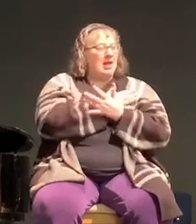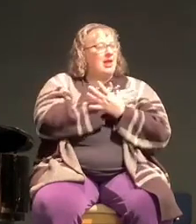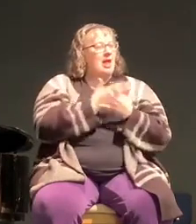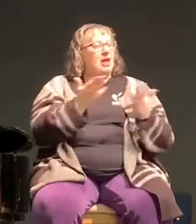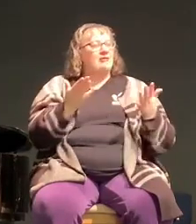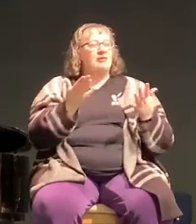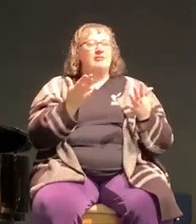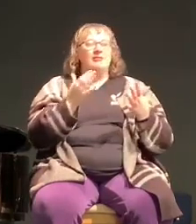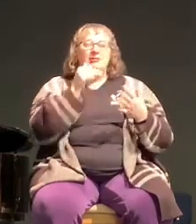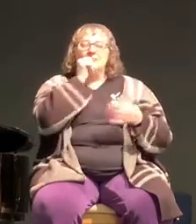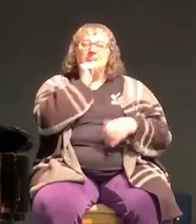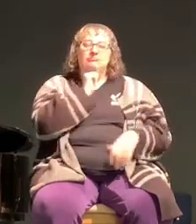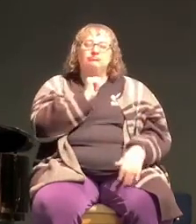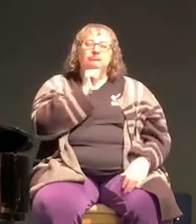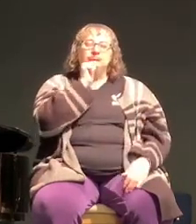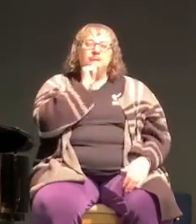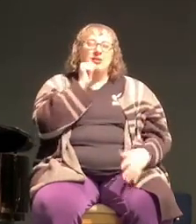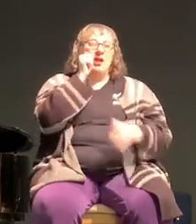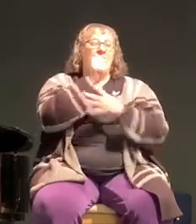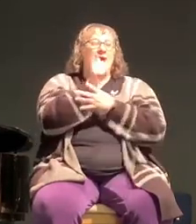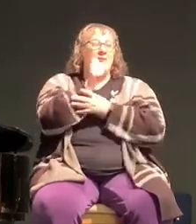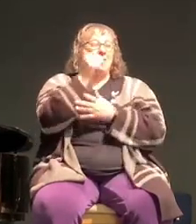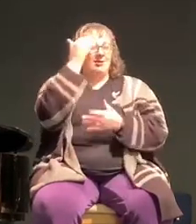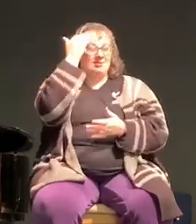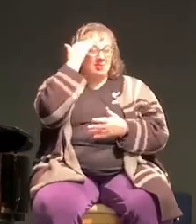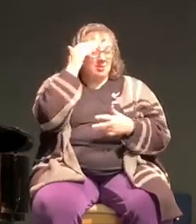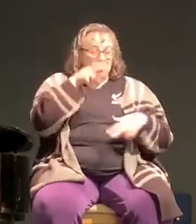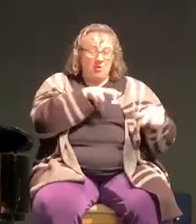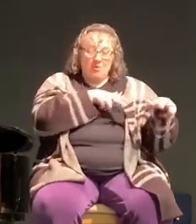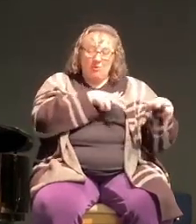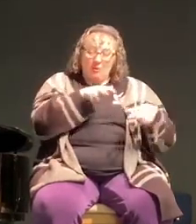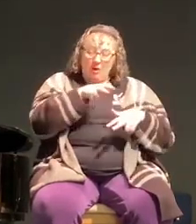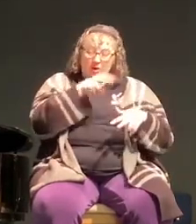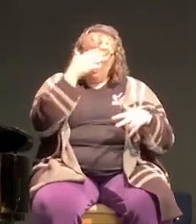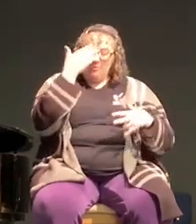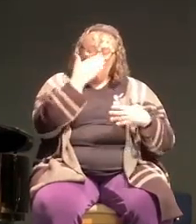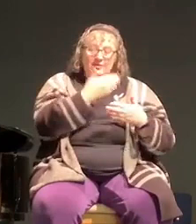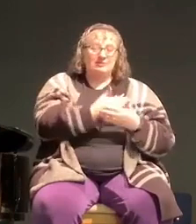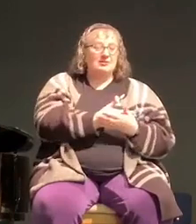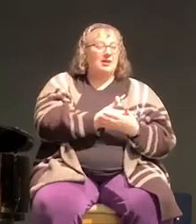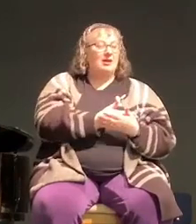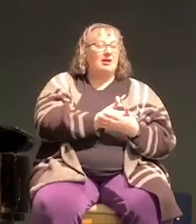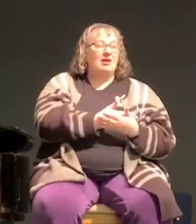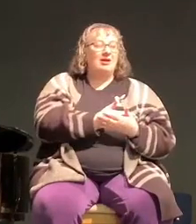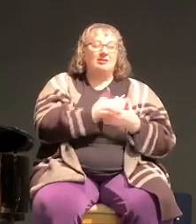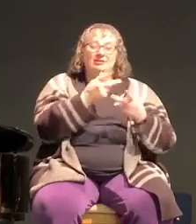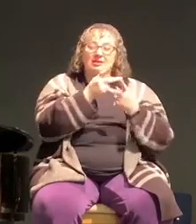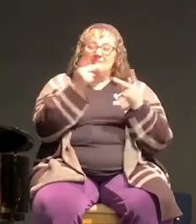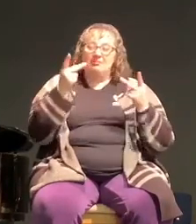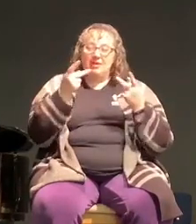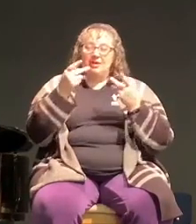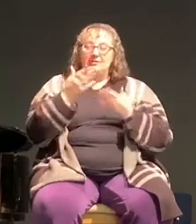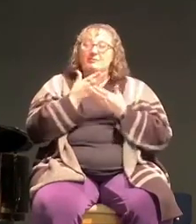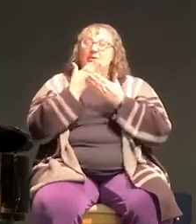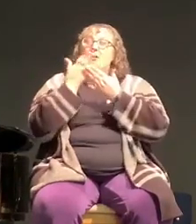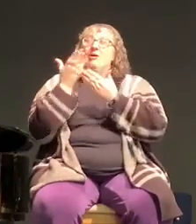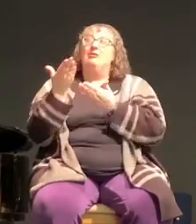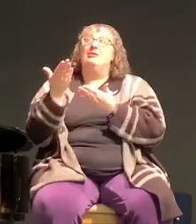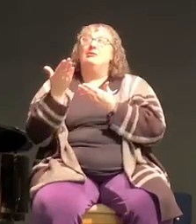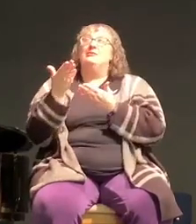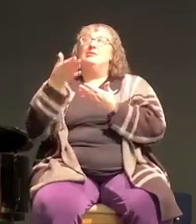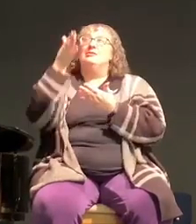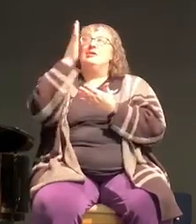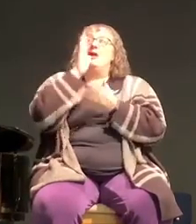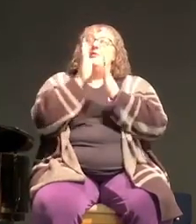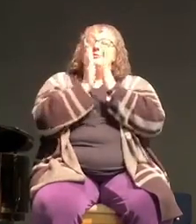was going through. Abraham knew while walking with his son to this place to make an offering that God